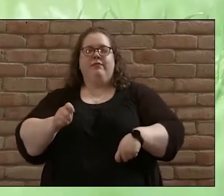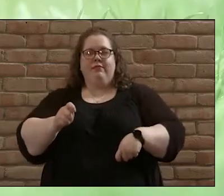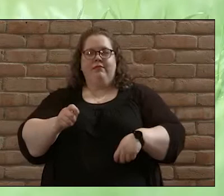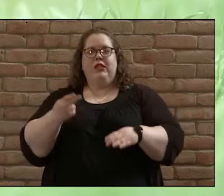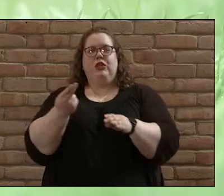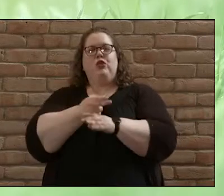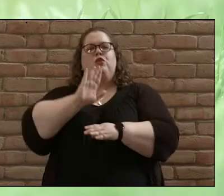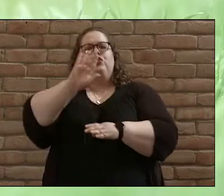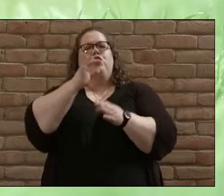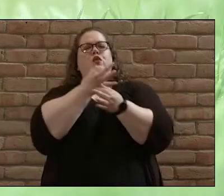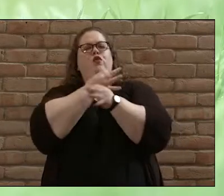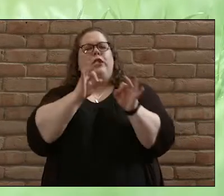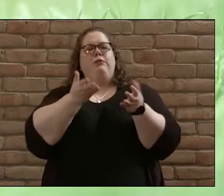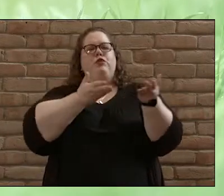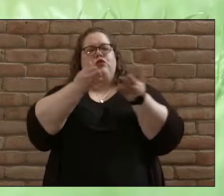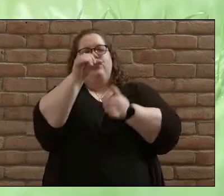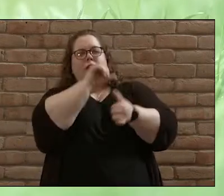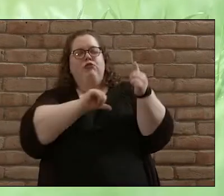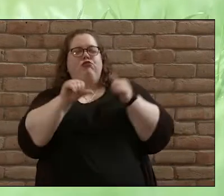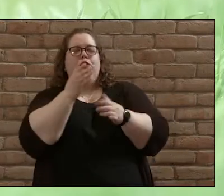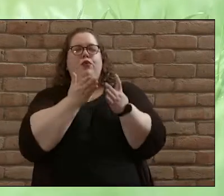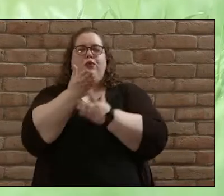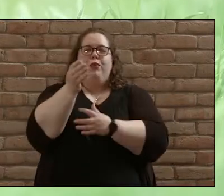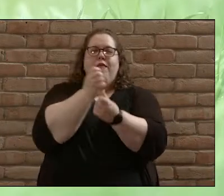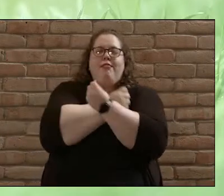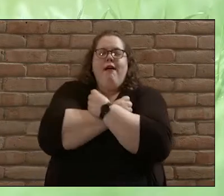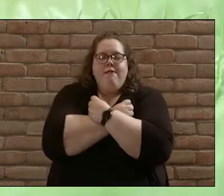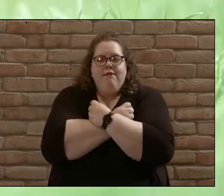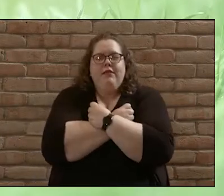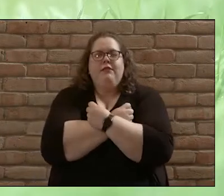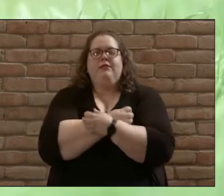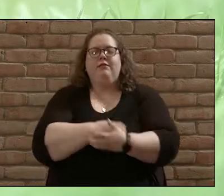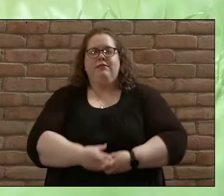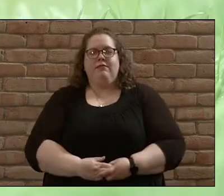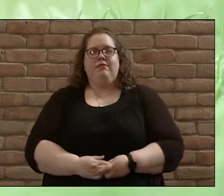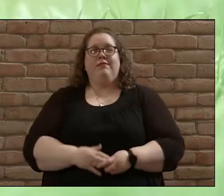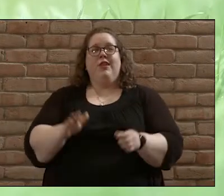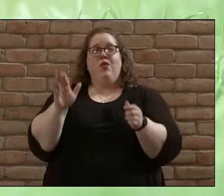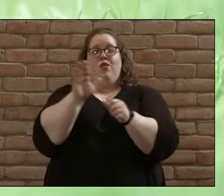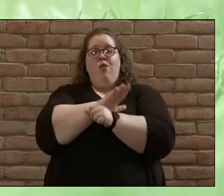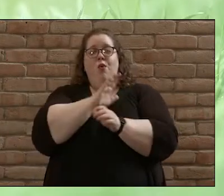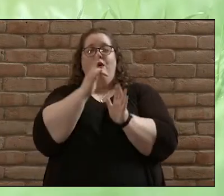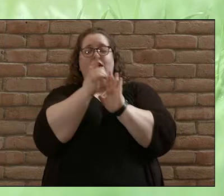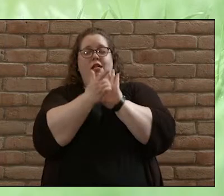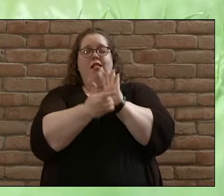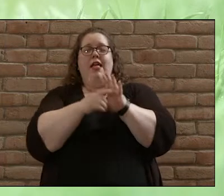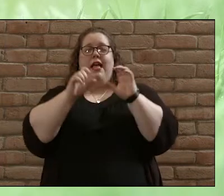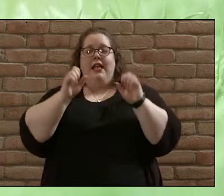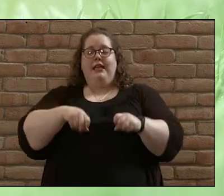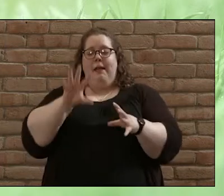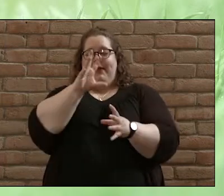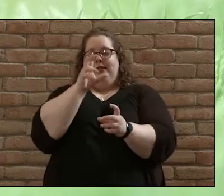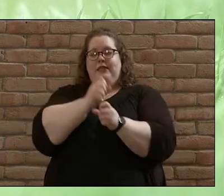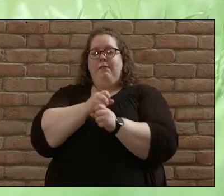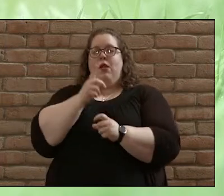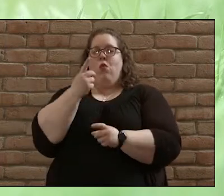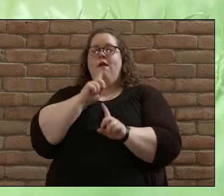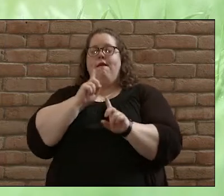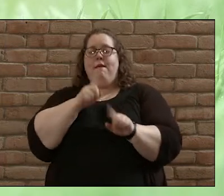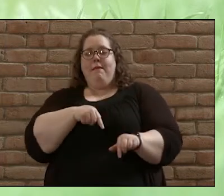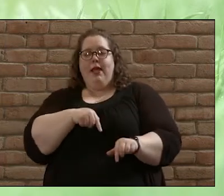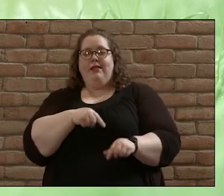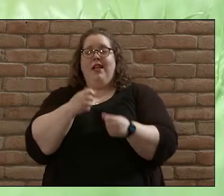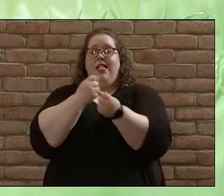use your freedom to serve one another in love. For the whole law can be summed up in this one command: love your neighbor